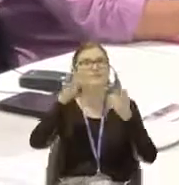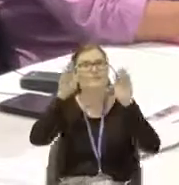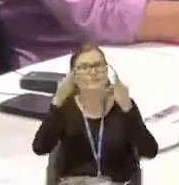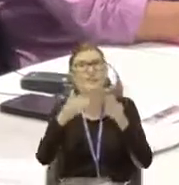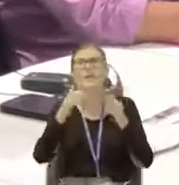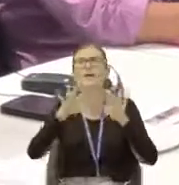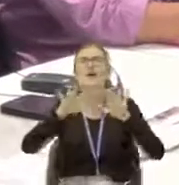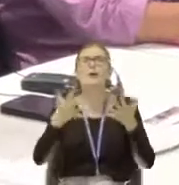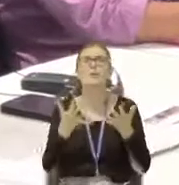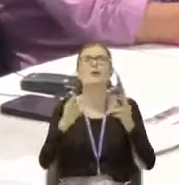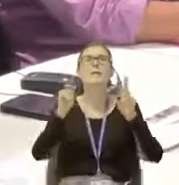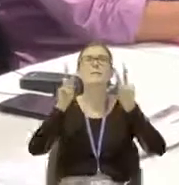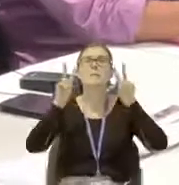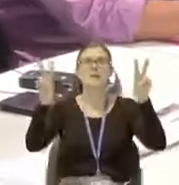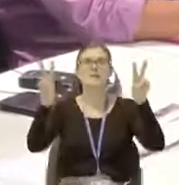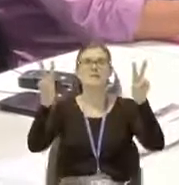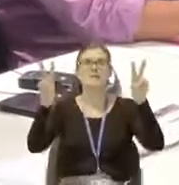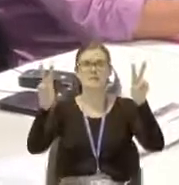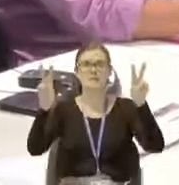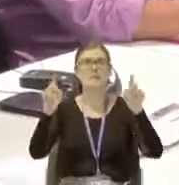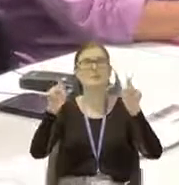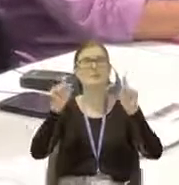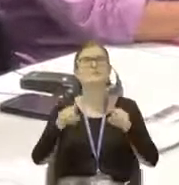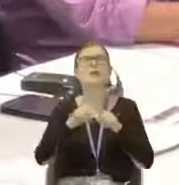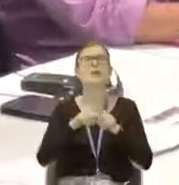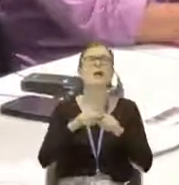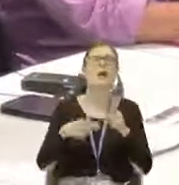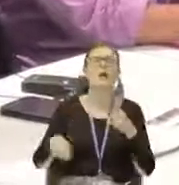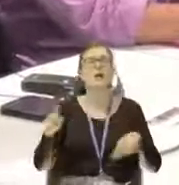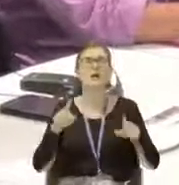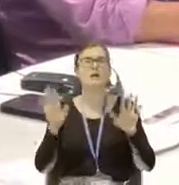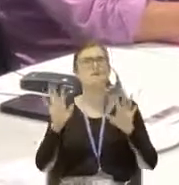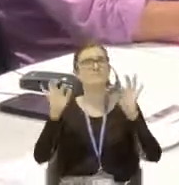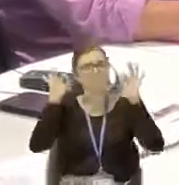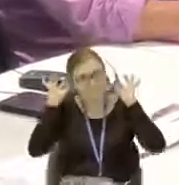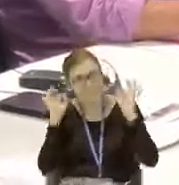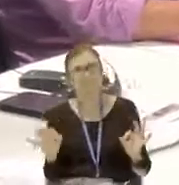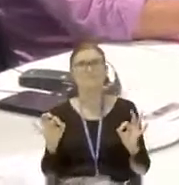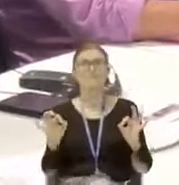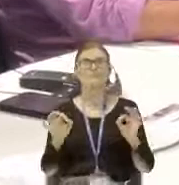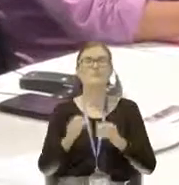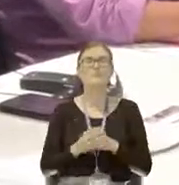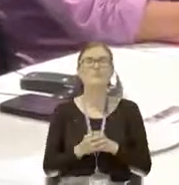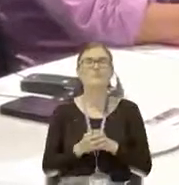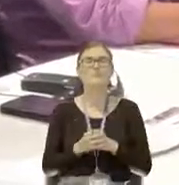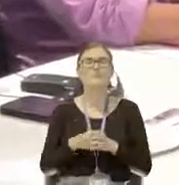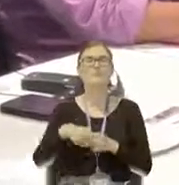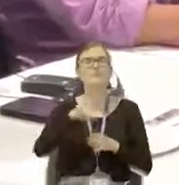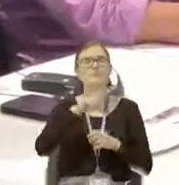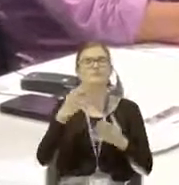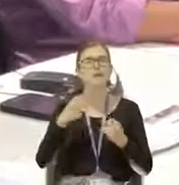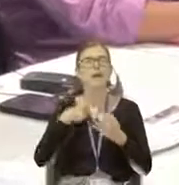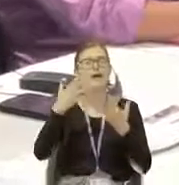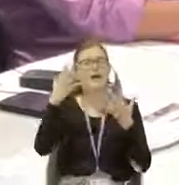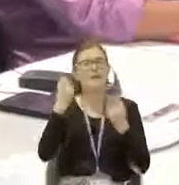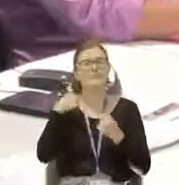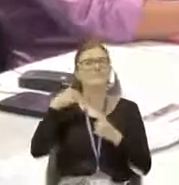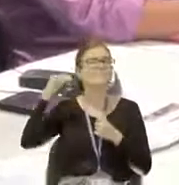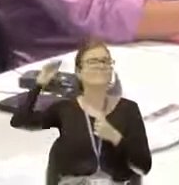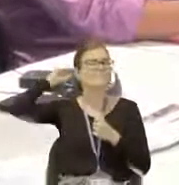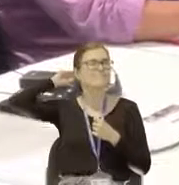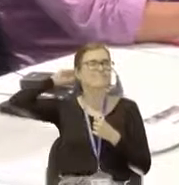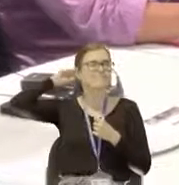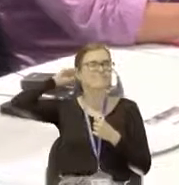manner. We should be well aware of our responsibility as a local leaders to contribute to